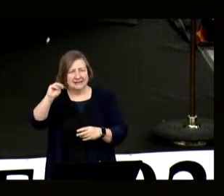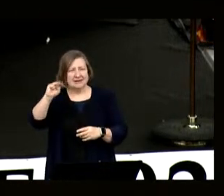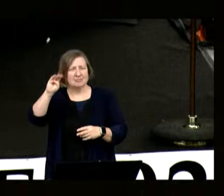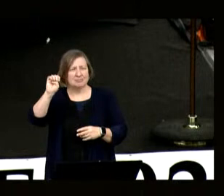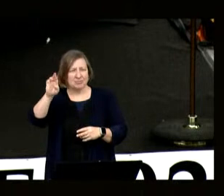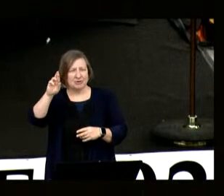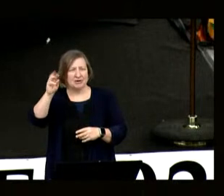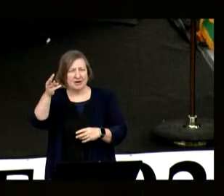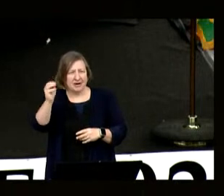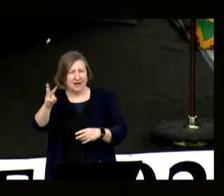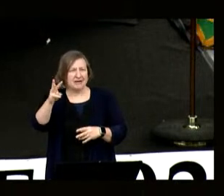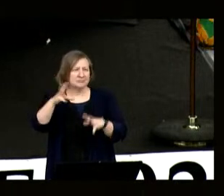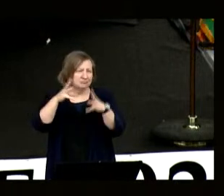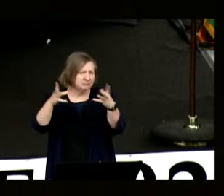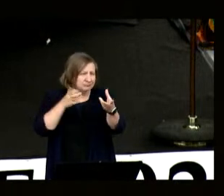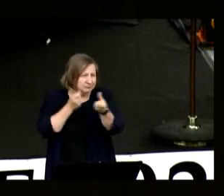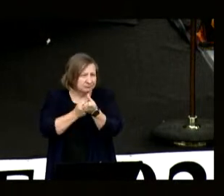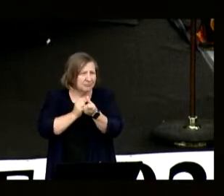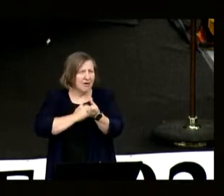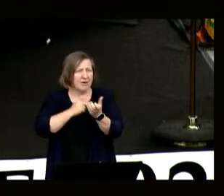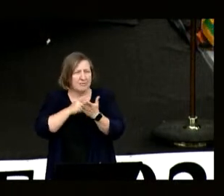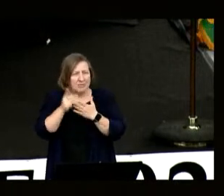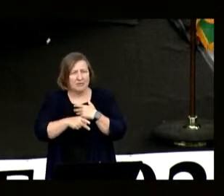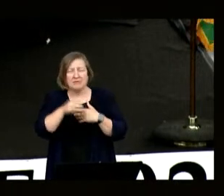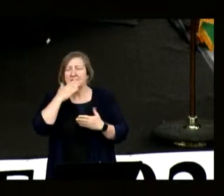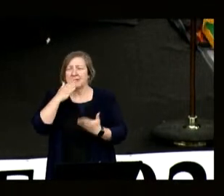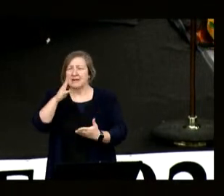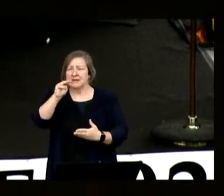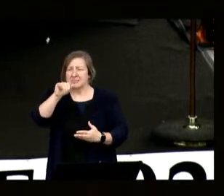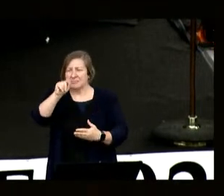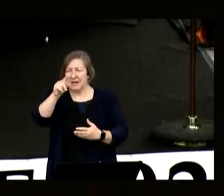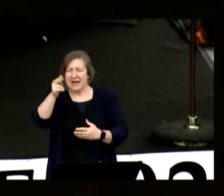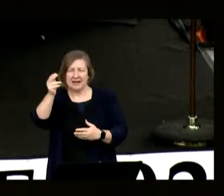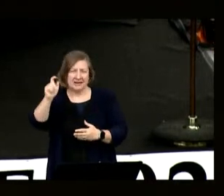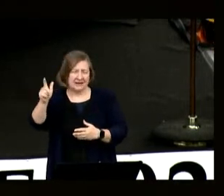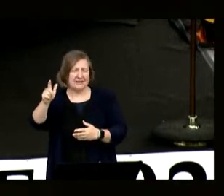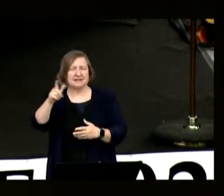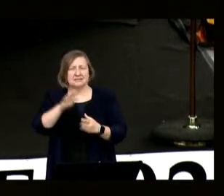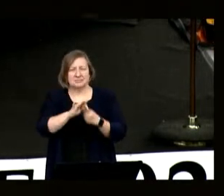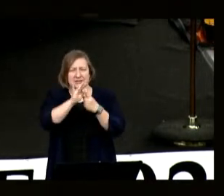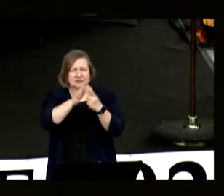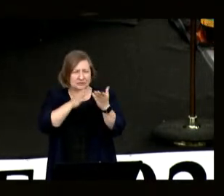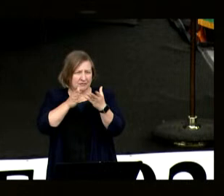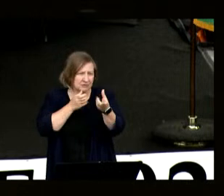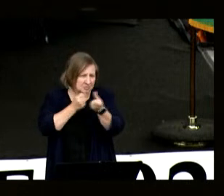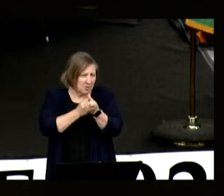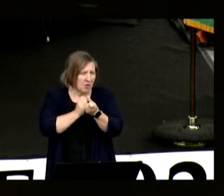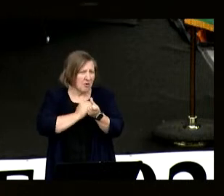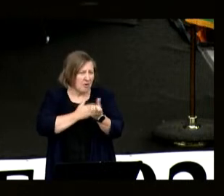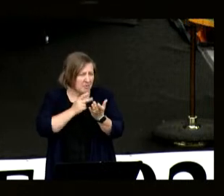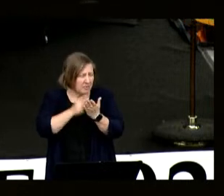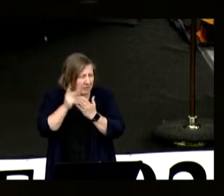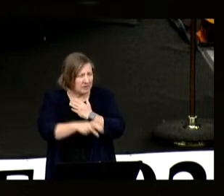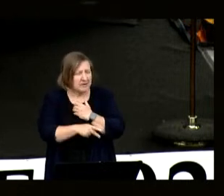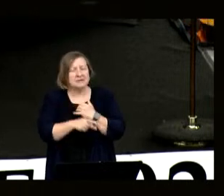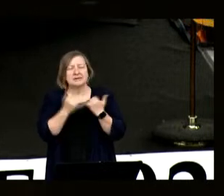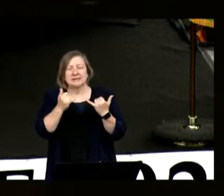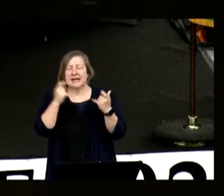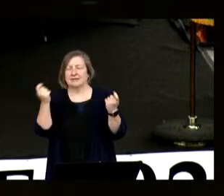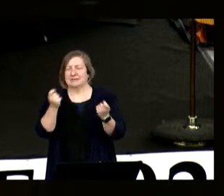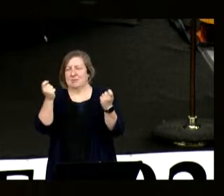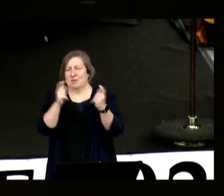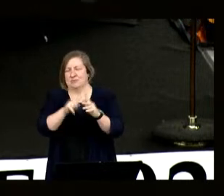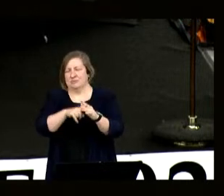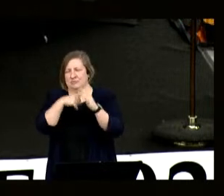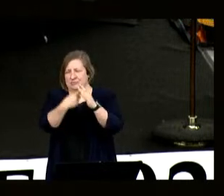your support with our program. Thank you, Matt Hill and Special Services, for all your support with our program. Let's get this ceremony